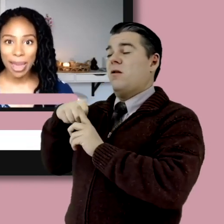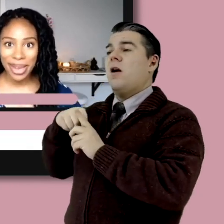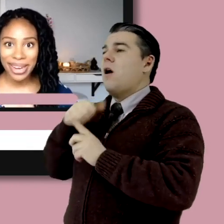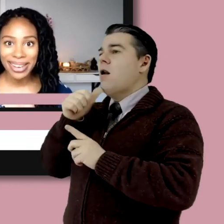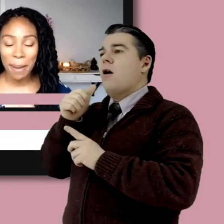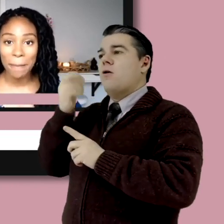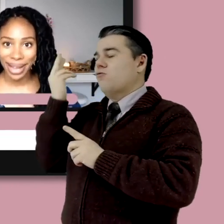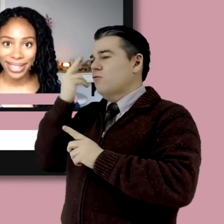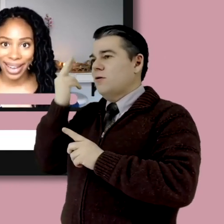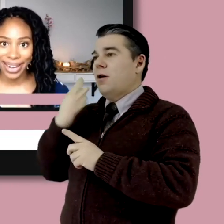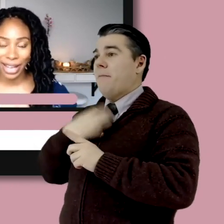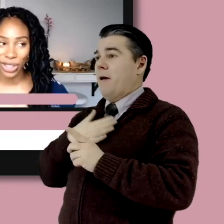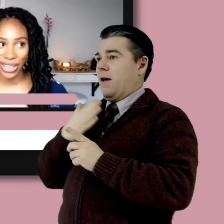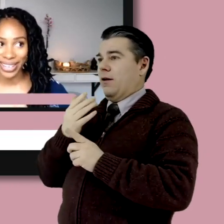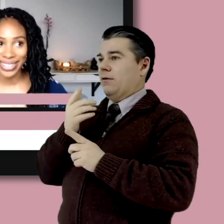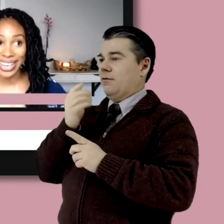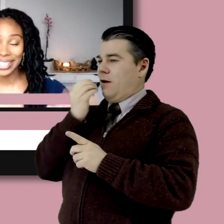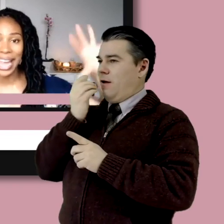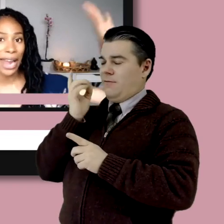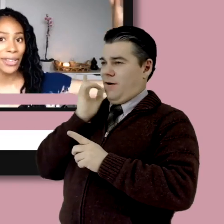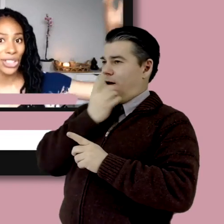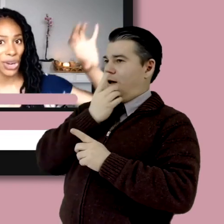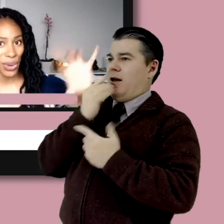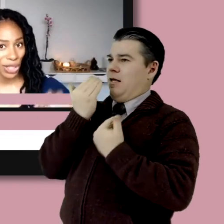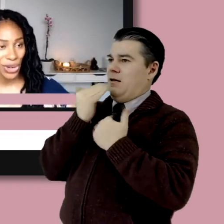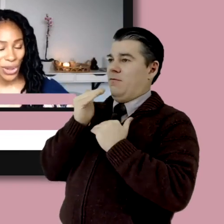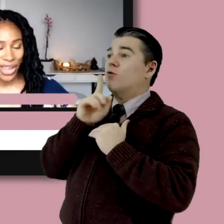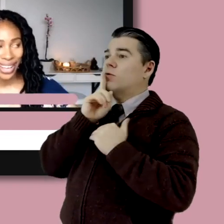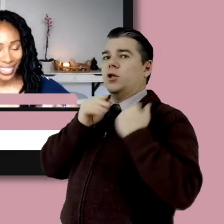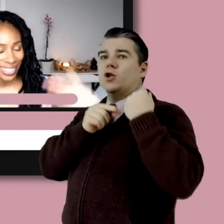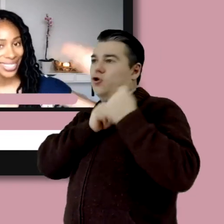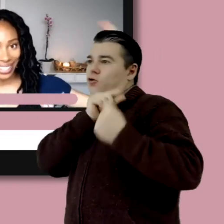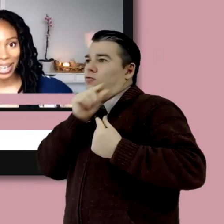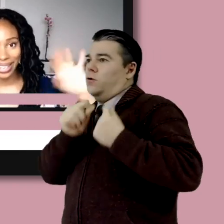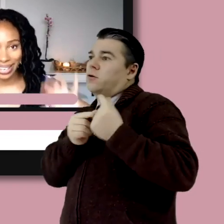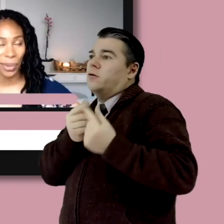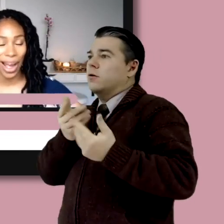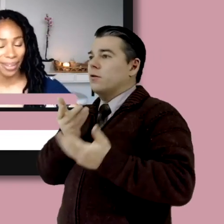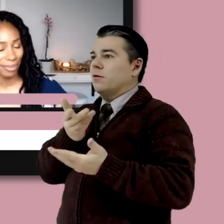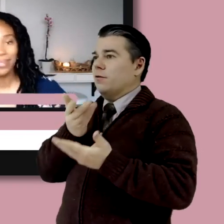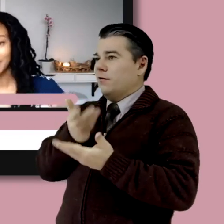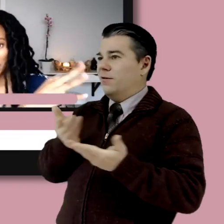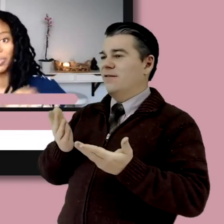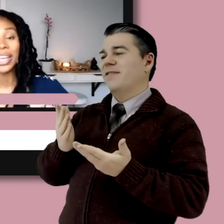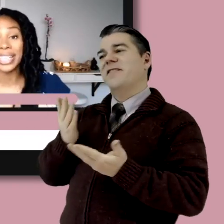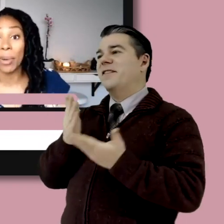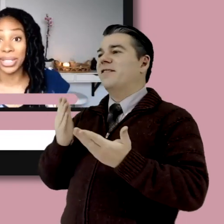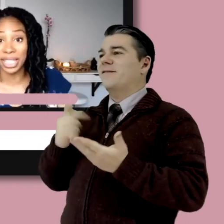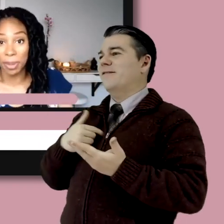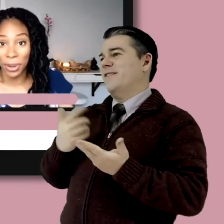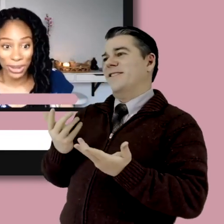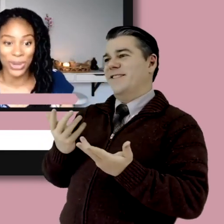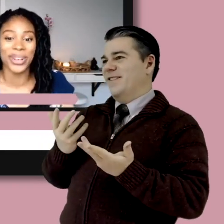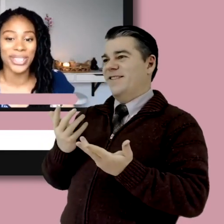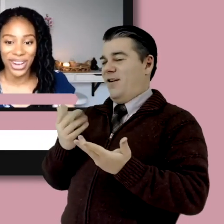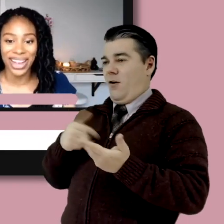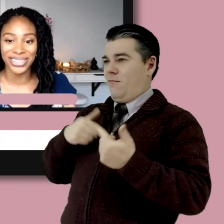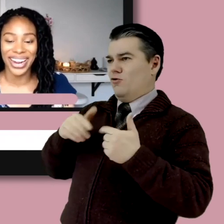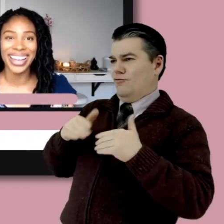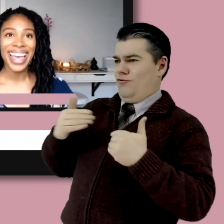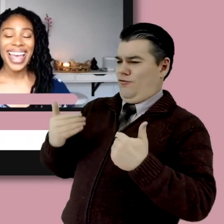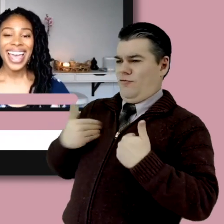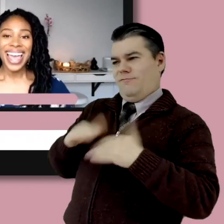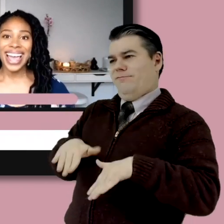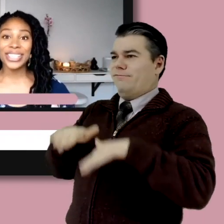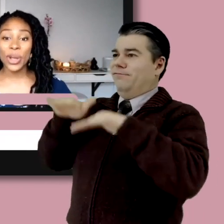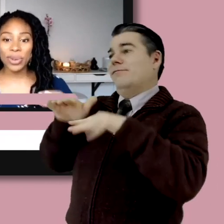how limited my diet actually is. And it's kind of a generational thing because things I wasn't exposed to as a child,